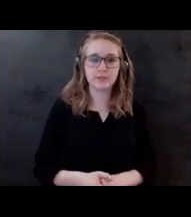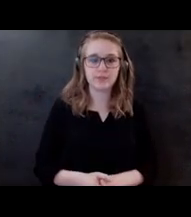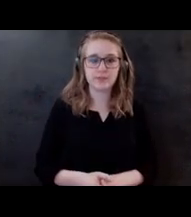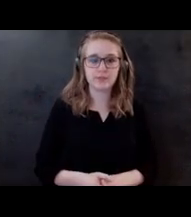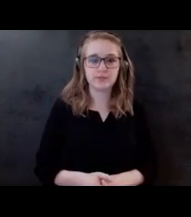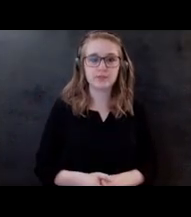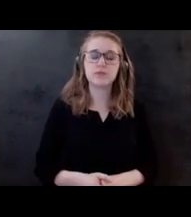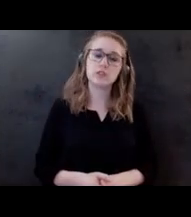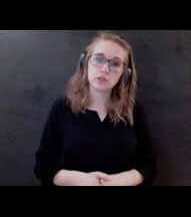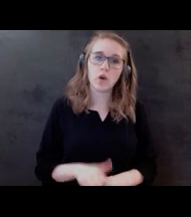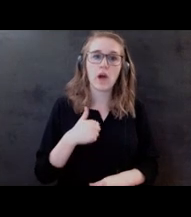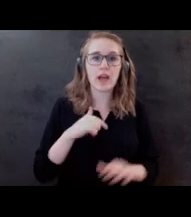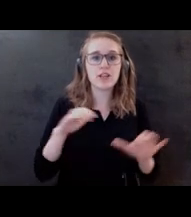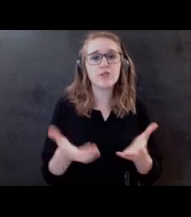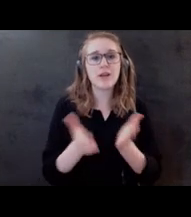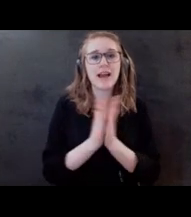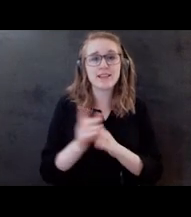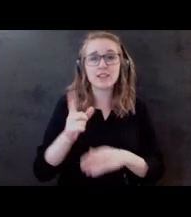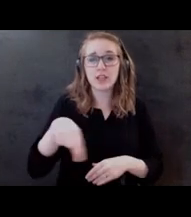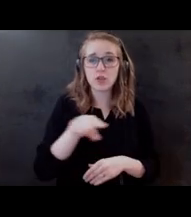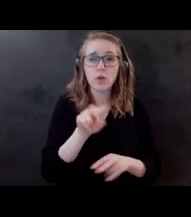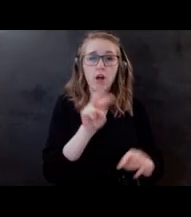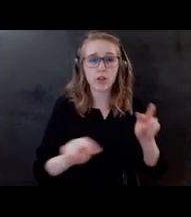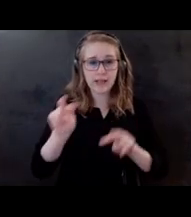So I do ask the board take a look at it